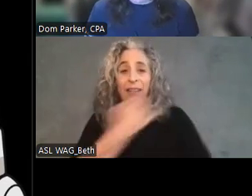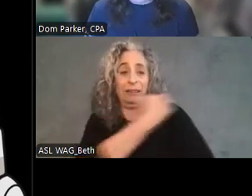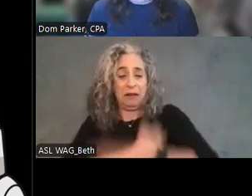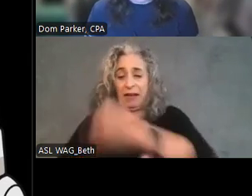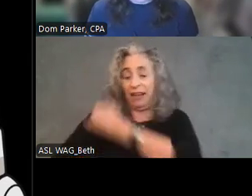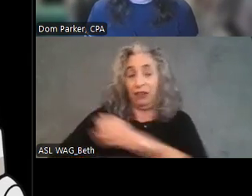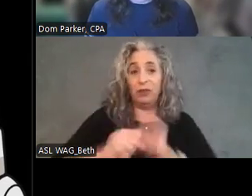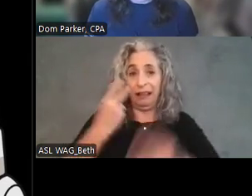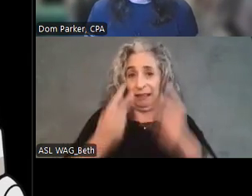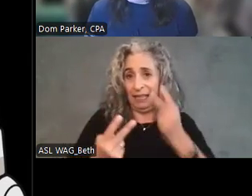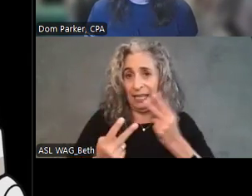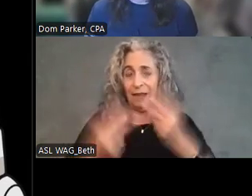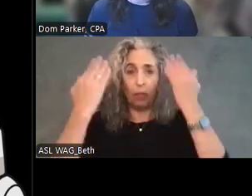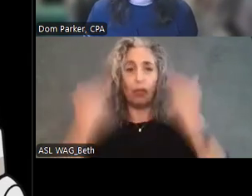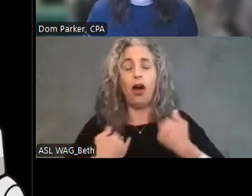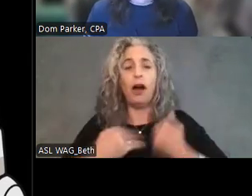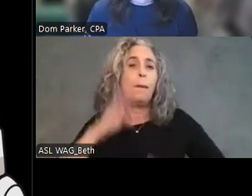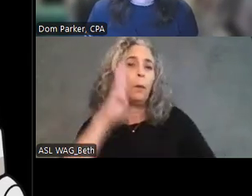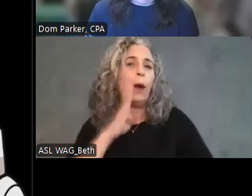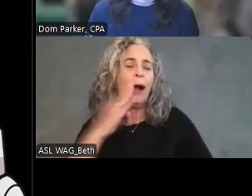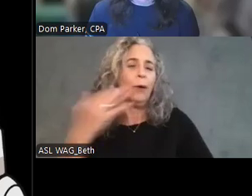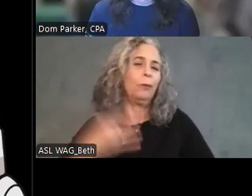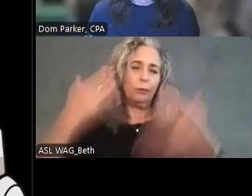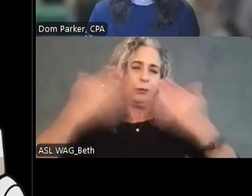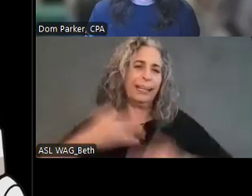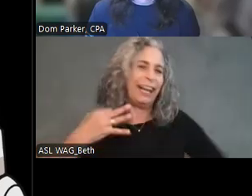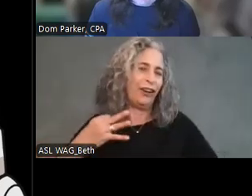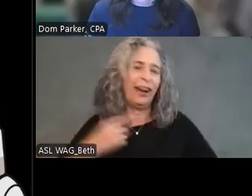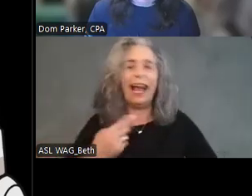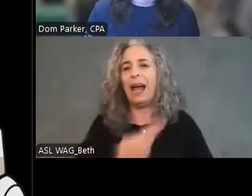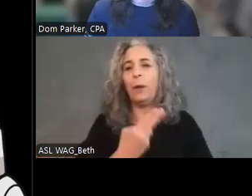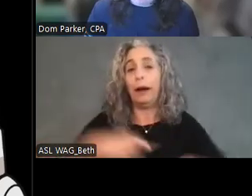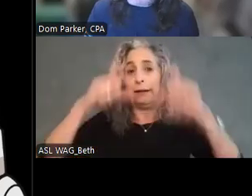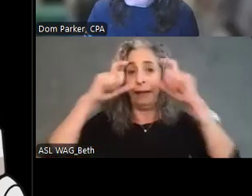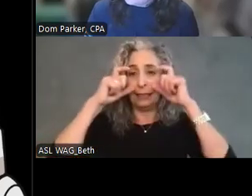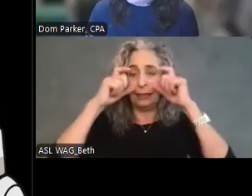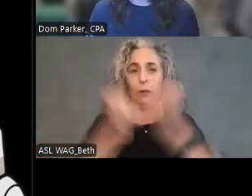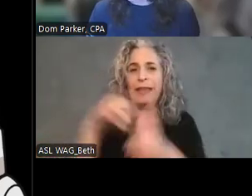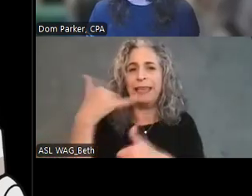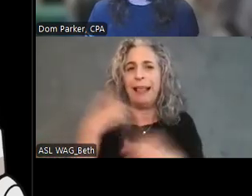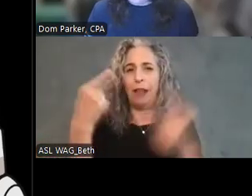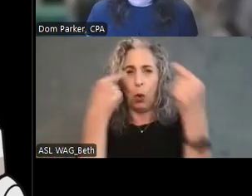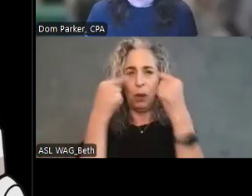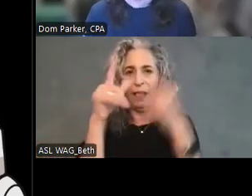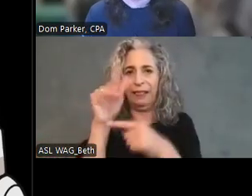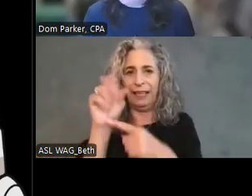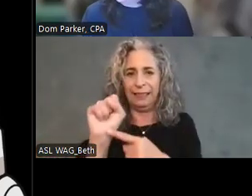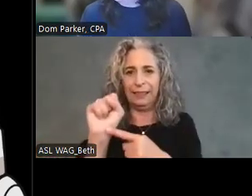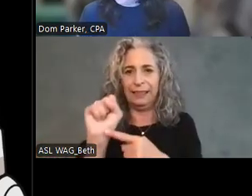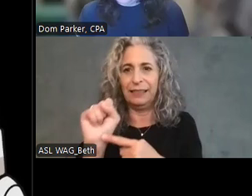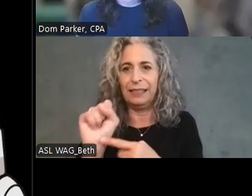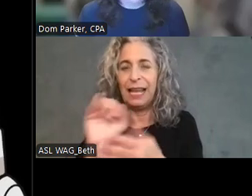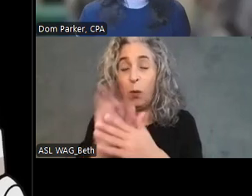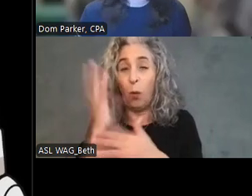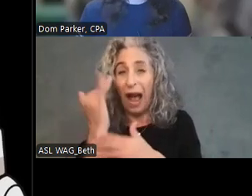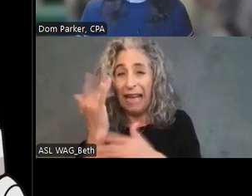have long dark brown hair, and I wear glasses with yellow lenses because I have glare sensitivity and